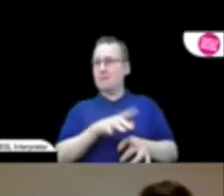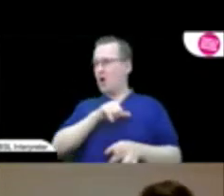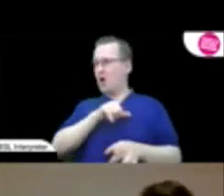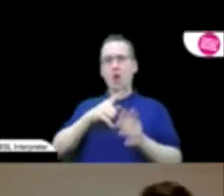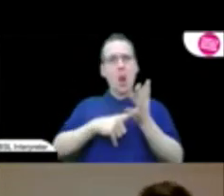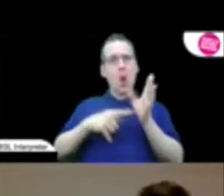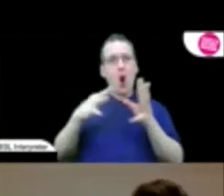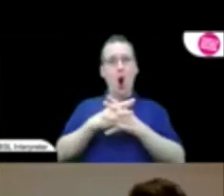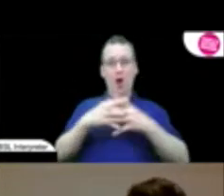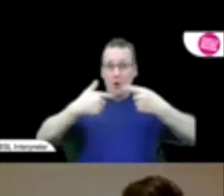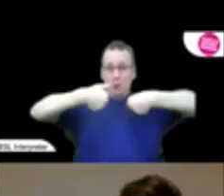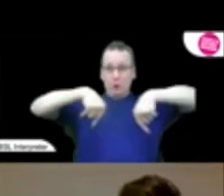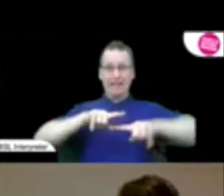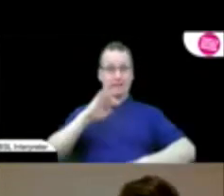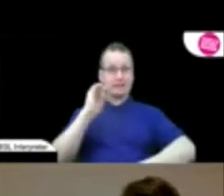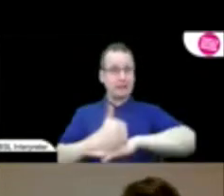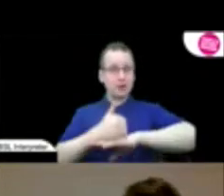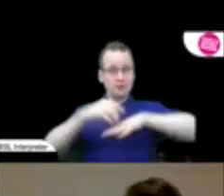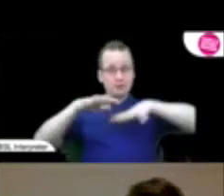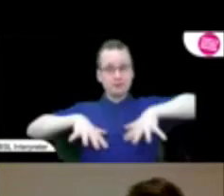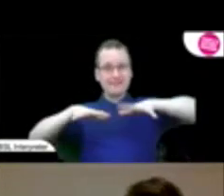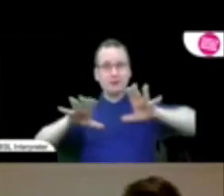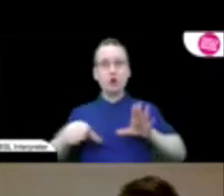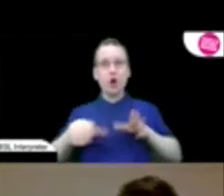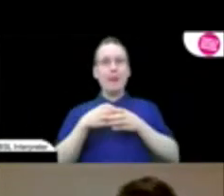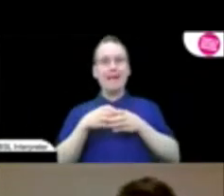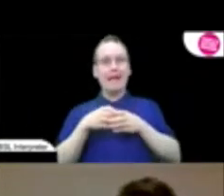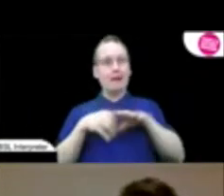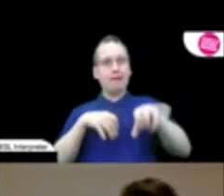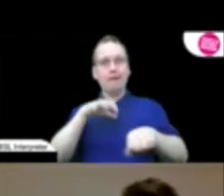we introduced as British colonisers.